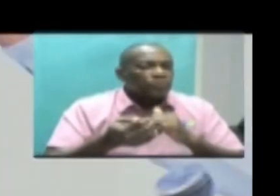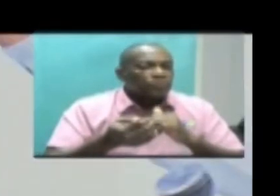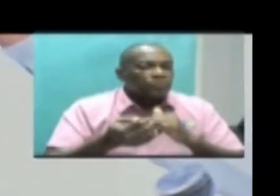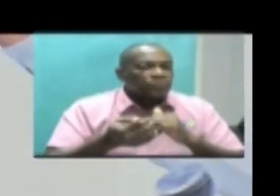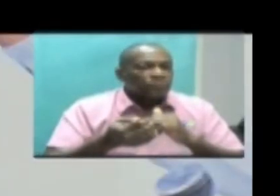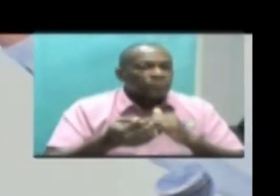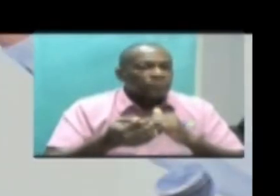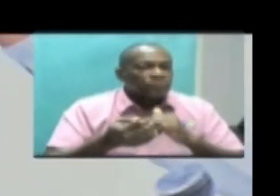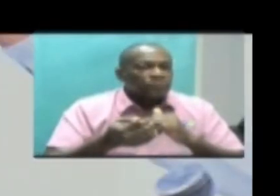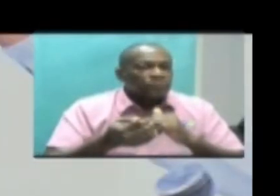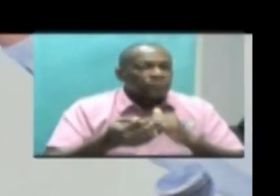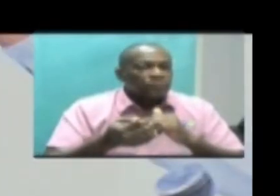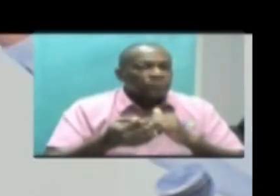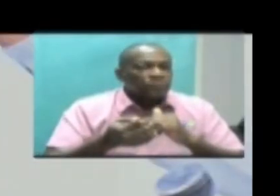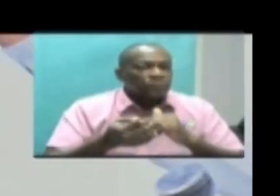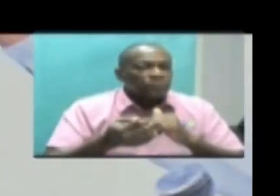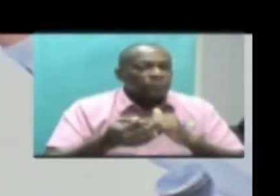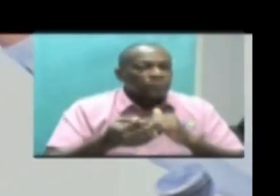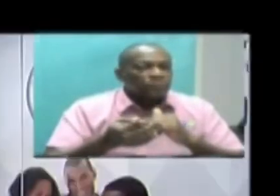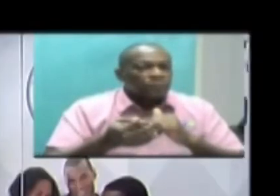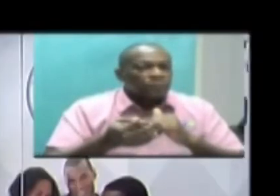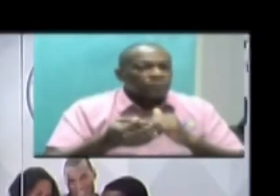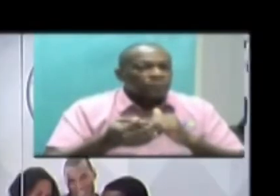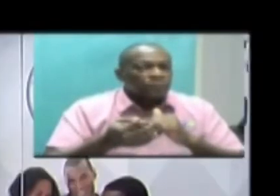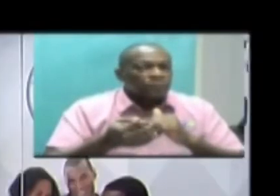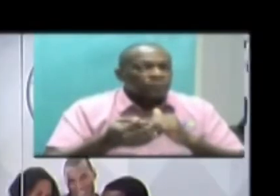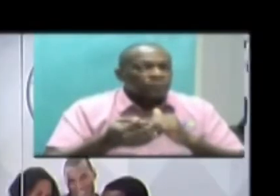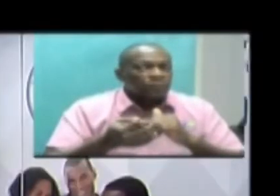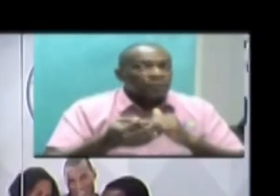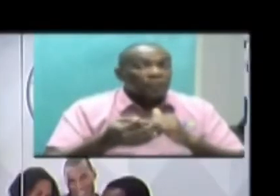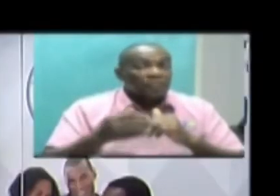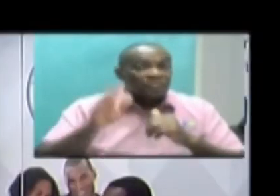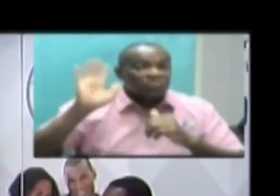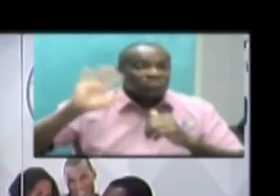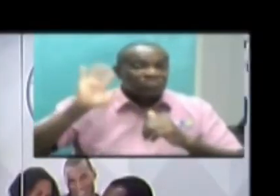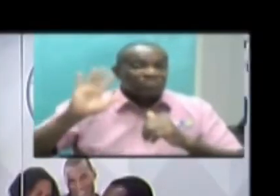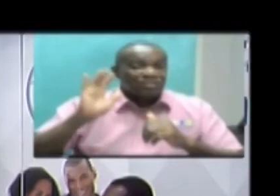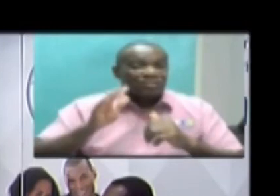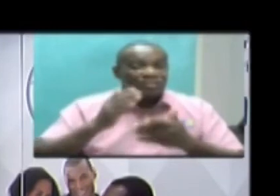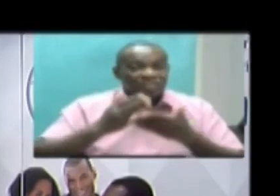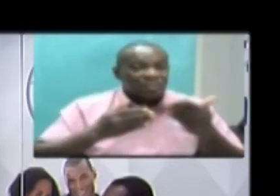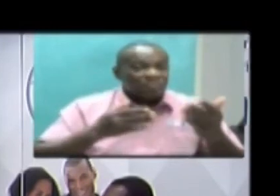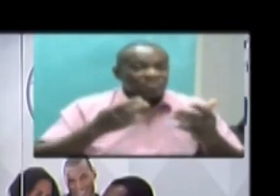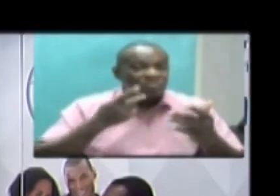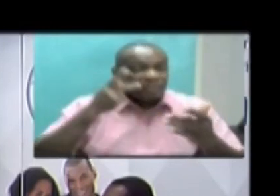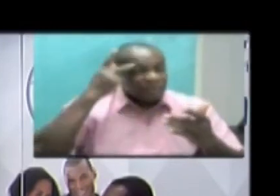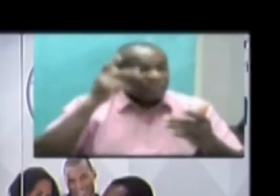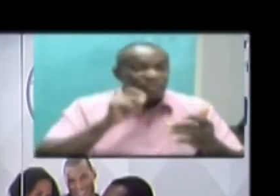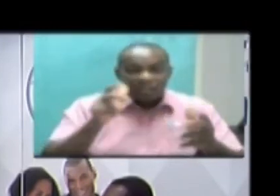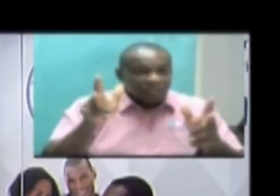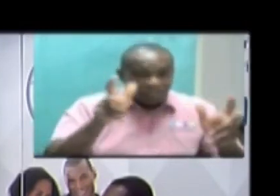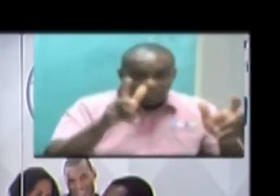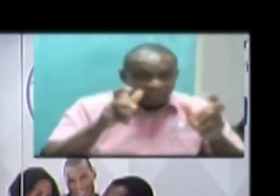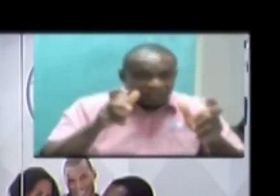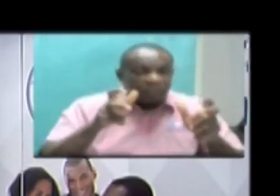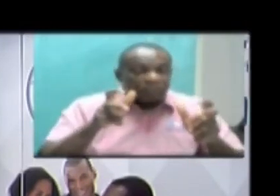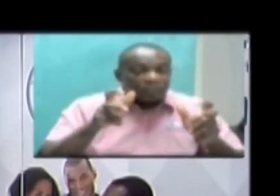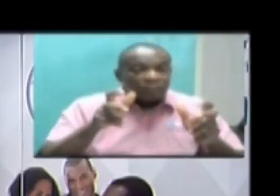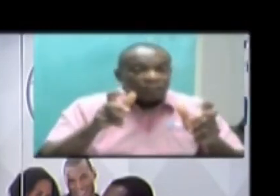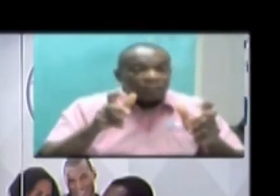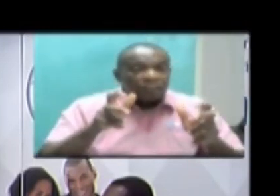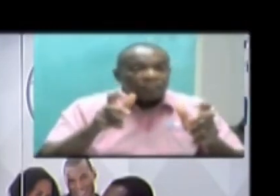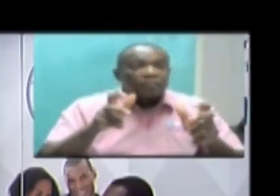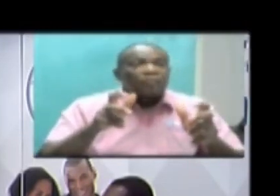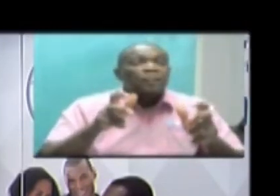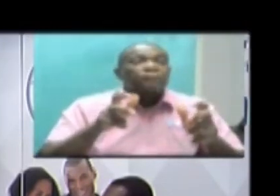agreed, we parents have not been listening. We have been speaking to, telling,